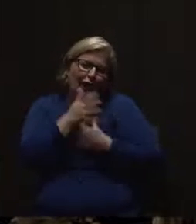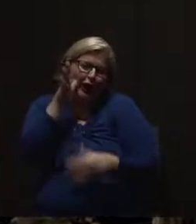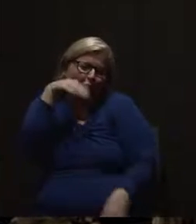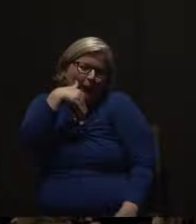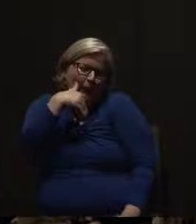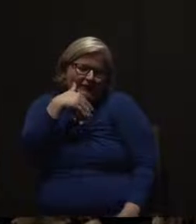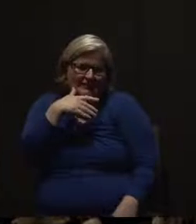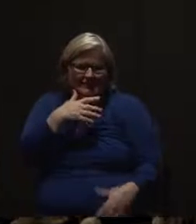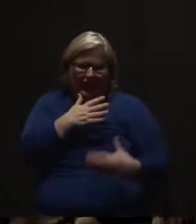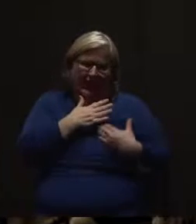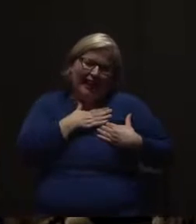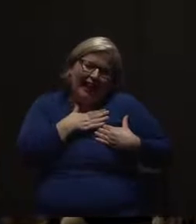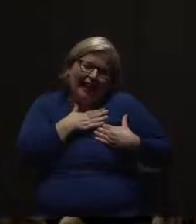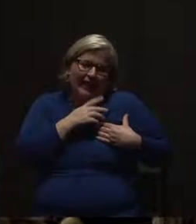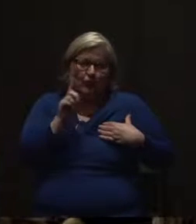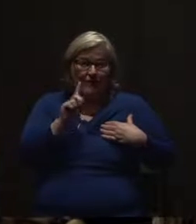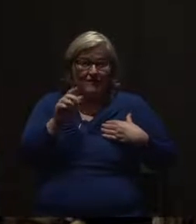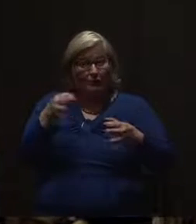politics.